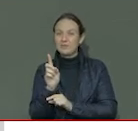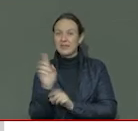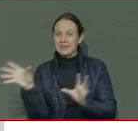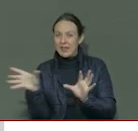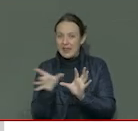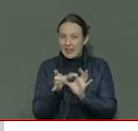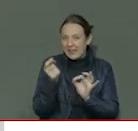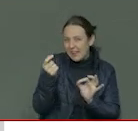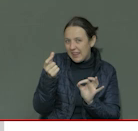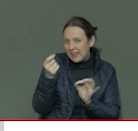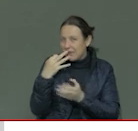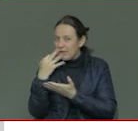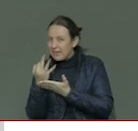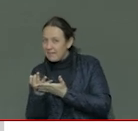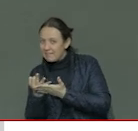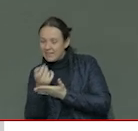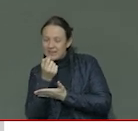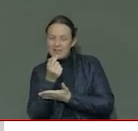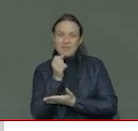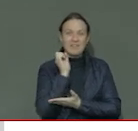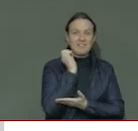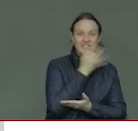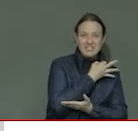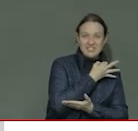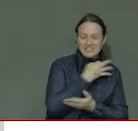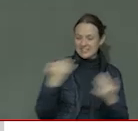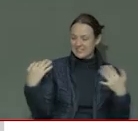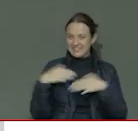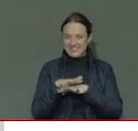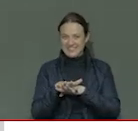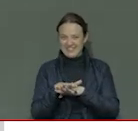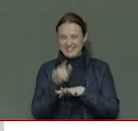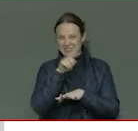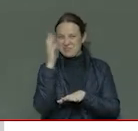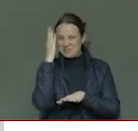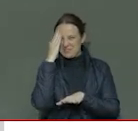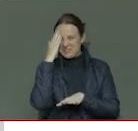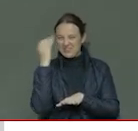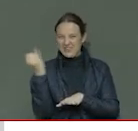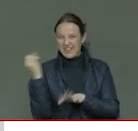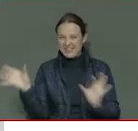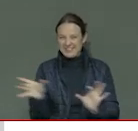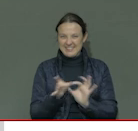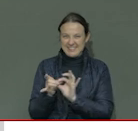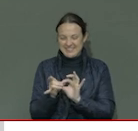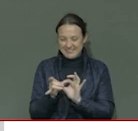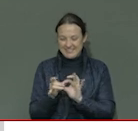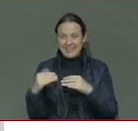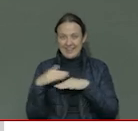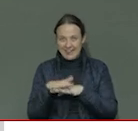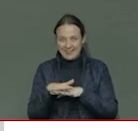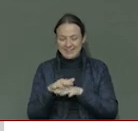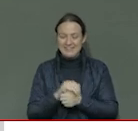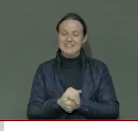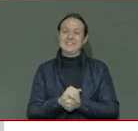fact and fiction. Now, you know there's a fine line between fact and fiction. Are we clear about that? Like if you